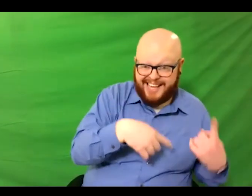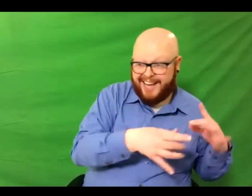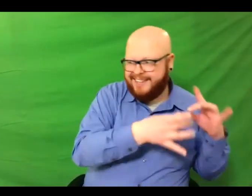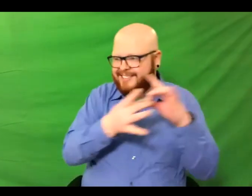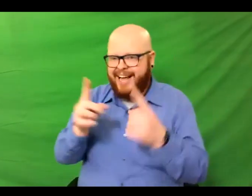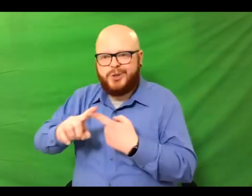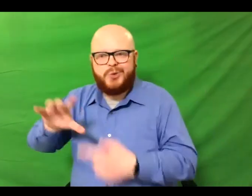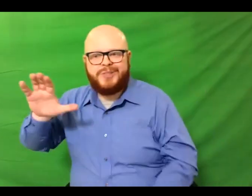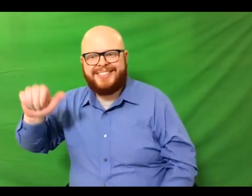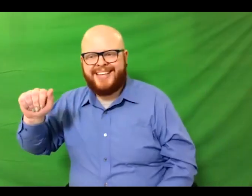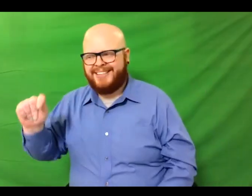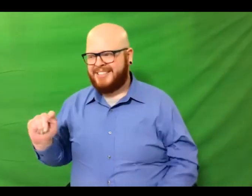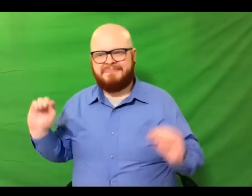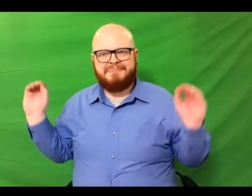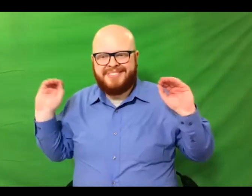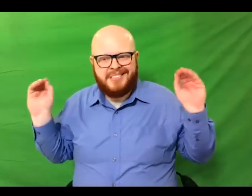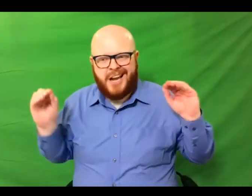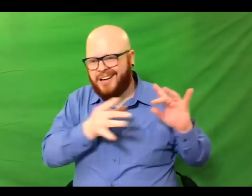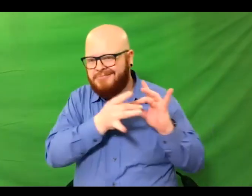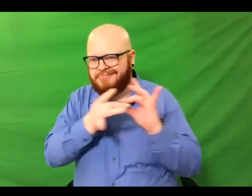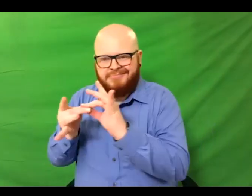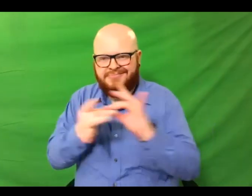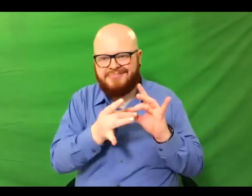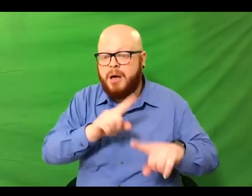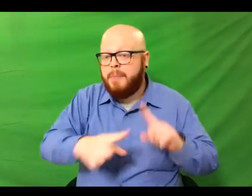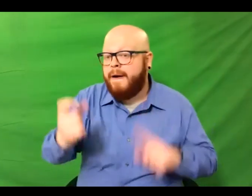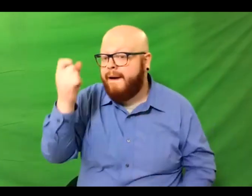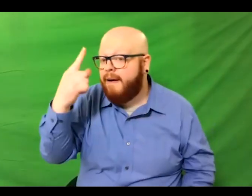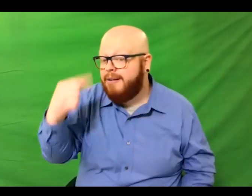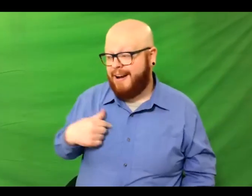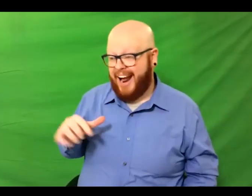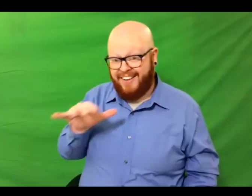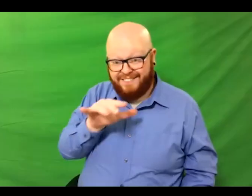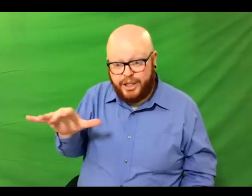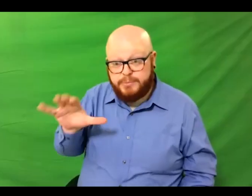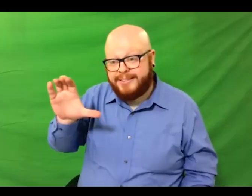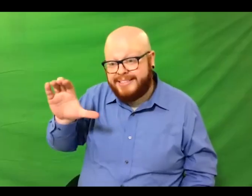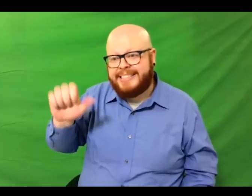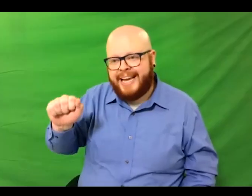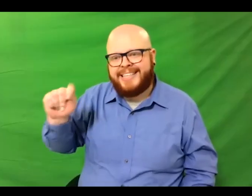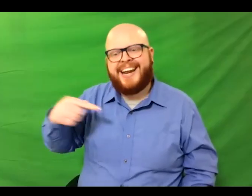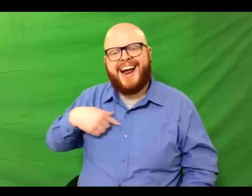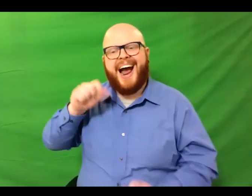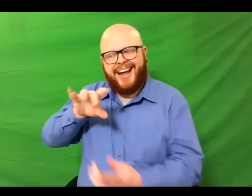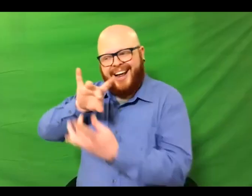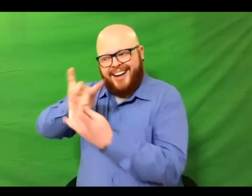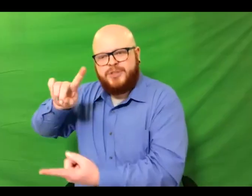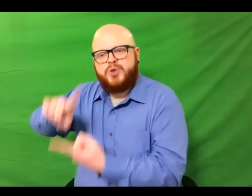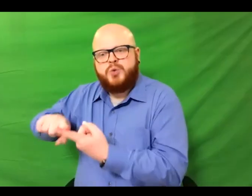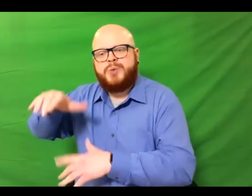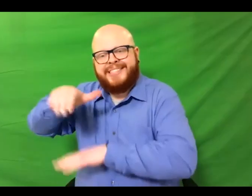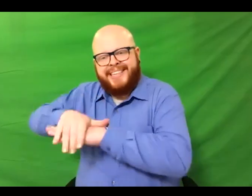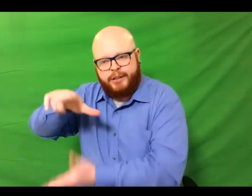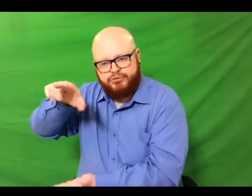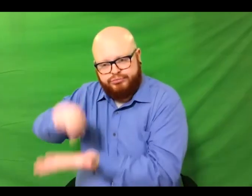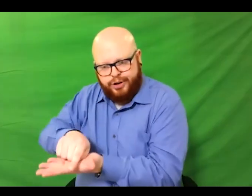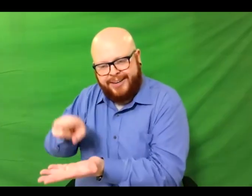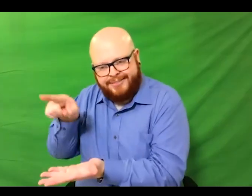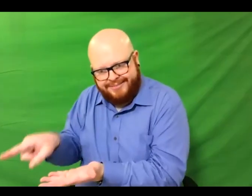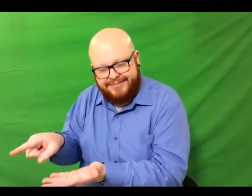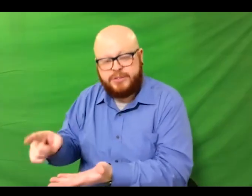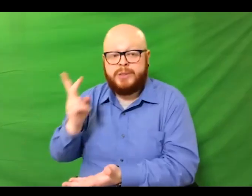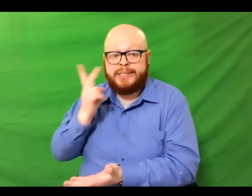bridge. But when I fingerspell cat, I can connect that to the English print. So if you look on the right, you have the ASL